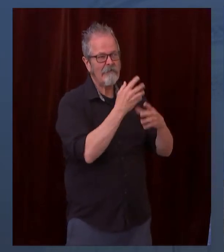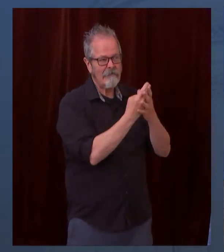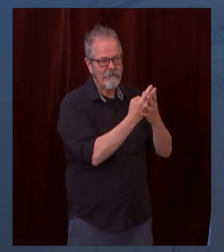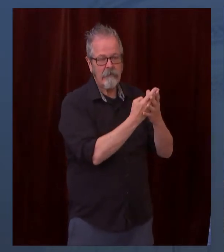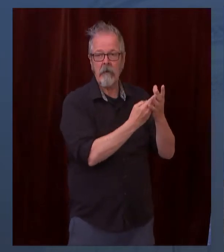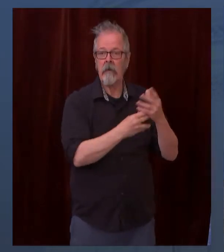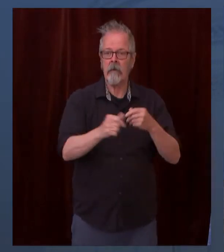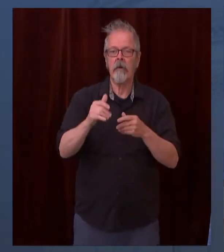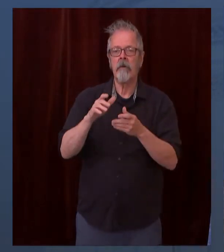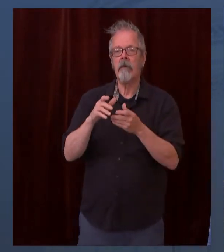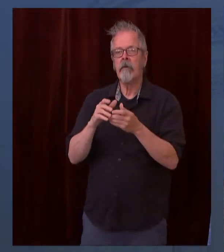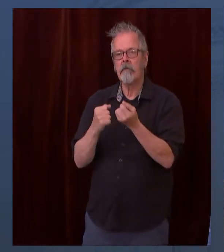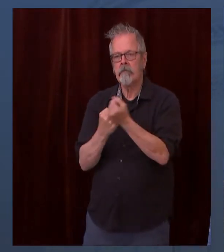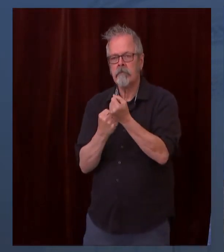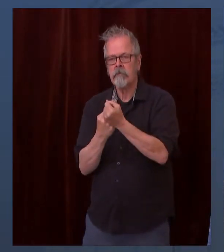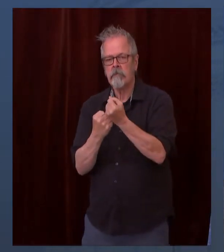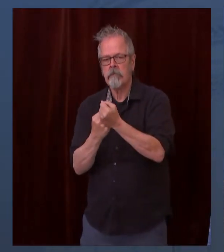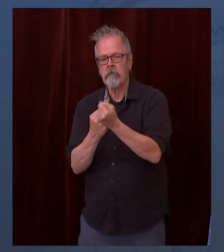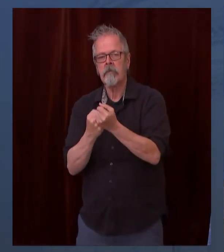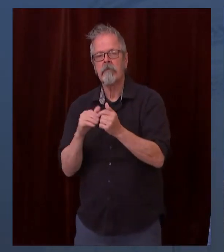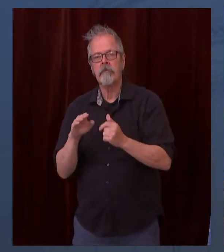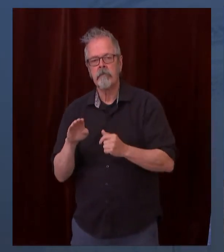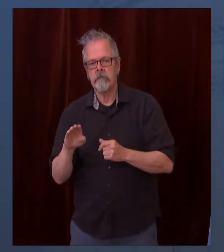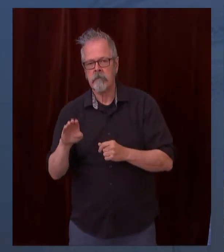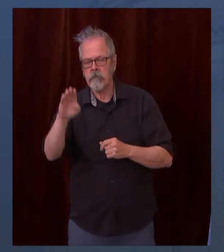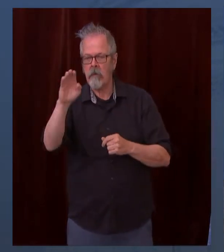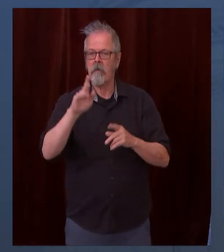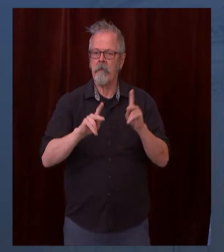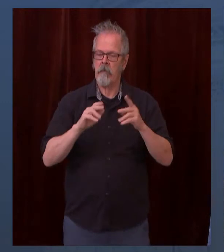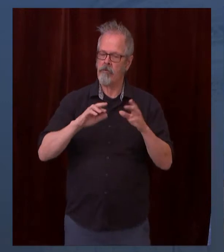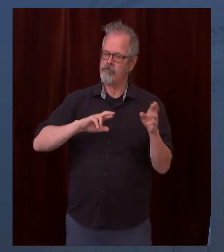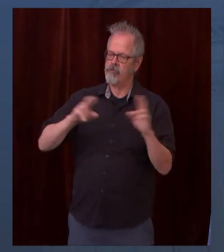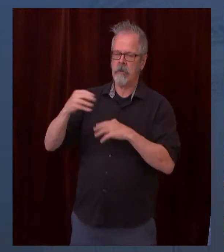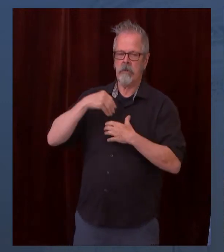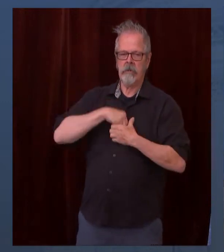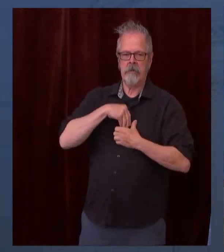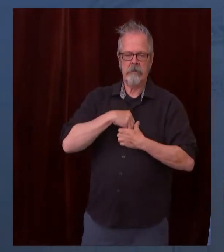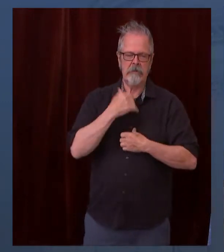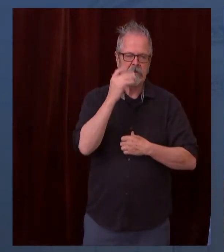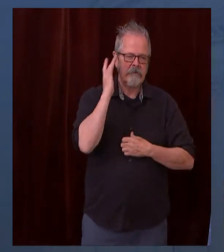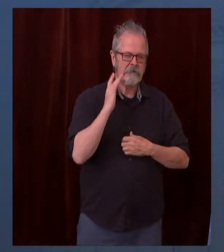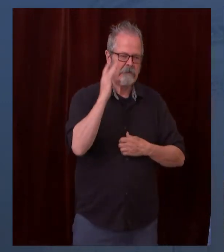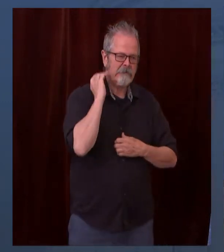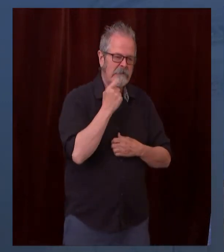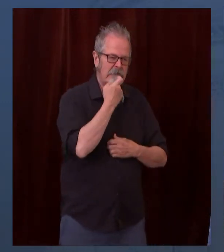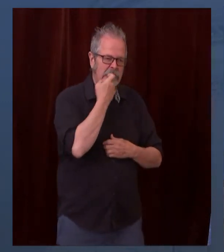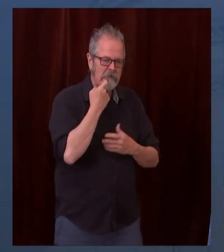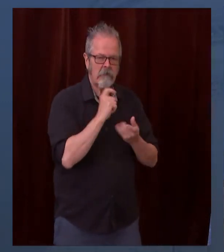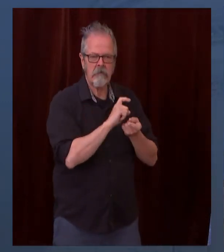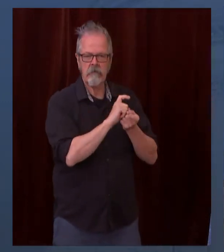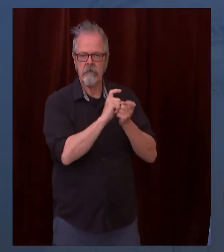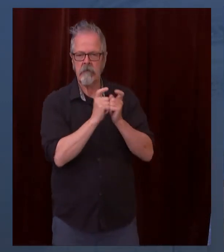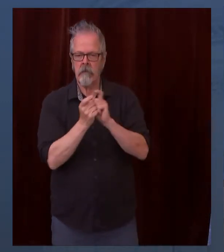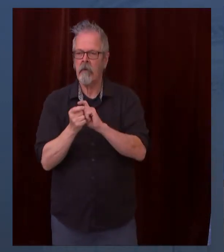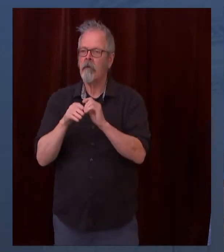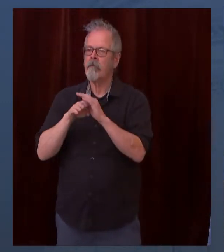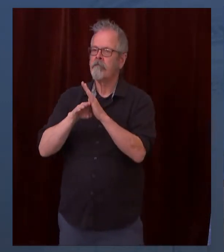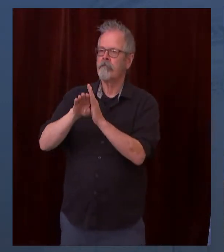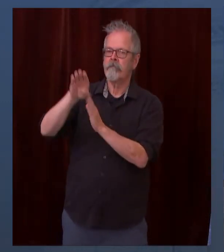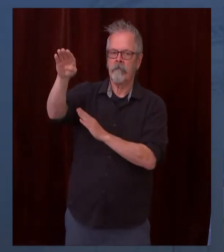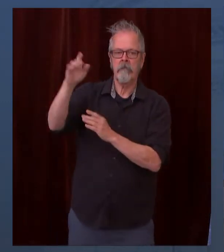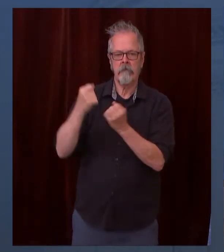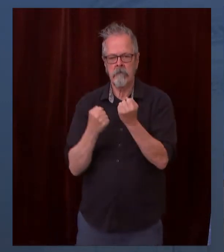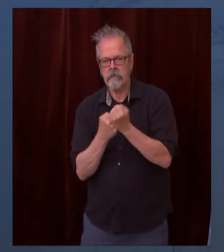come back into the system. We've made some good progress to start that. I'm confident she can continue to accelerate the pace of those